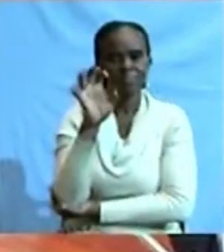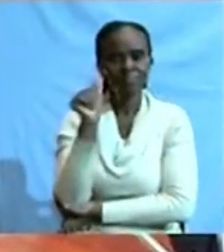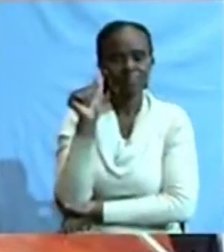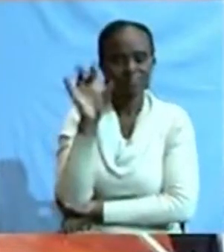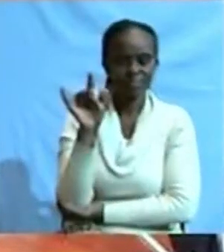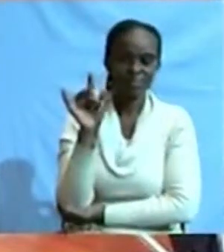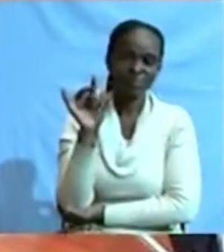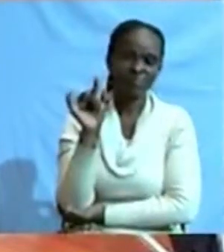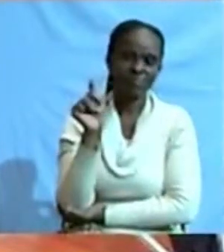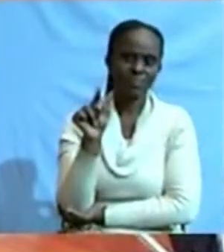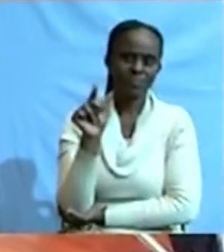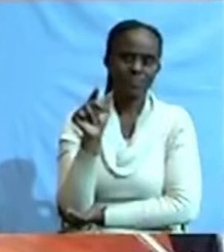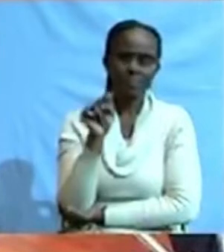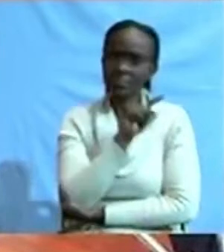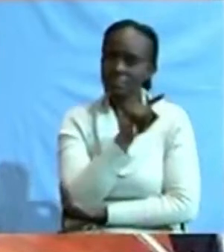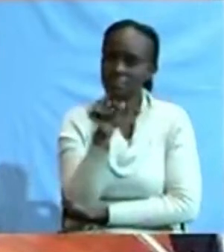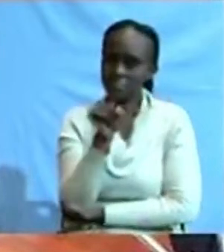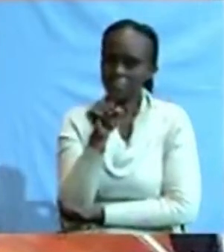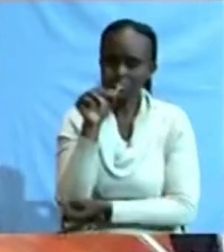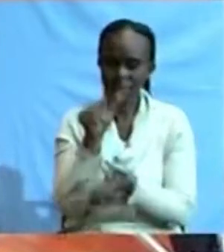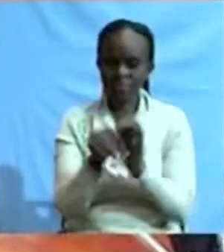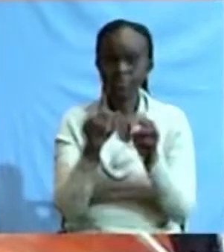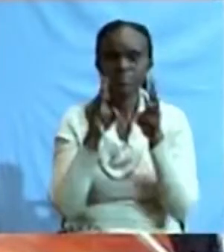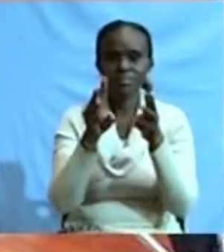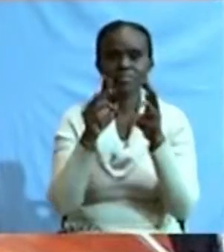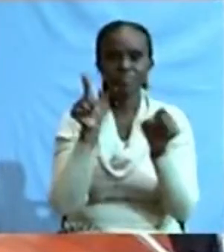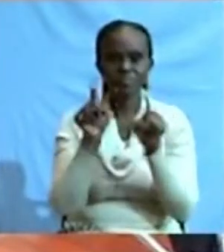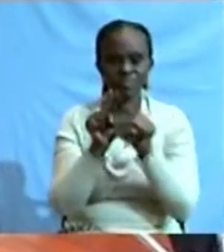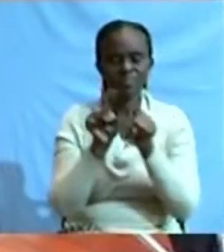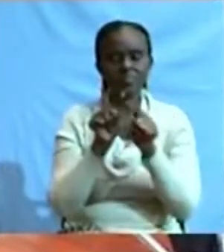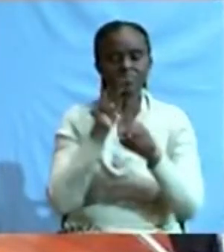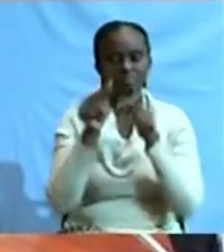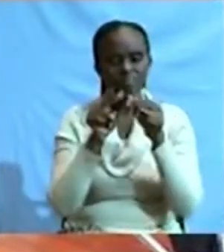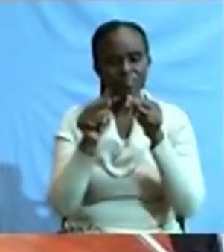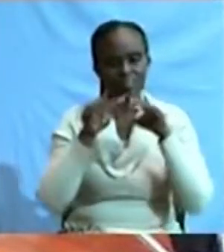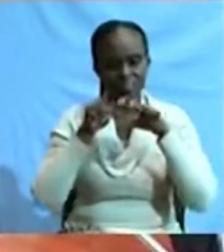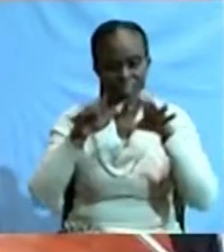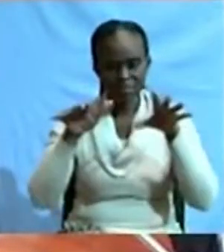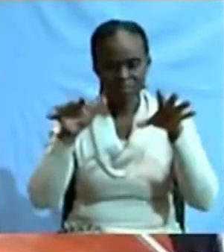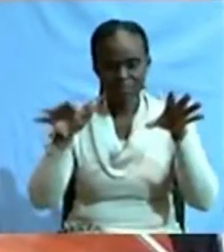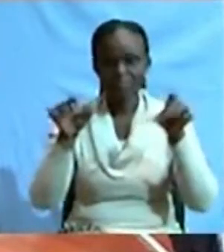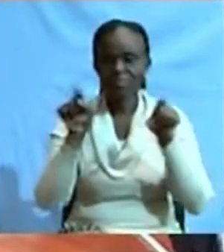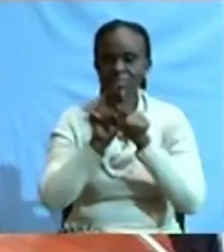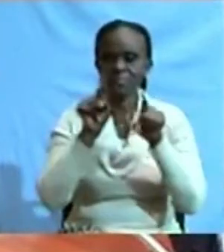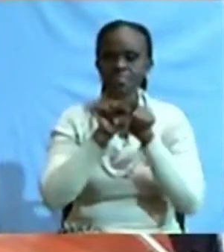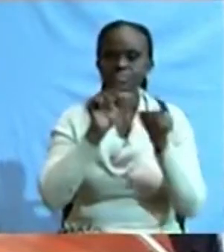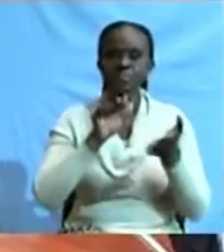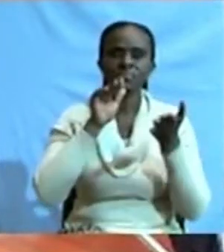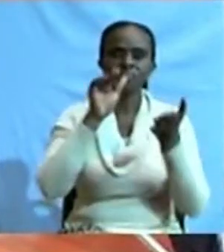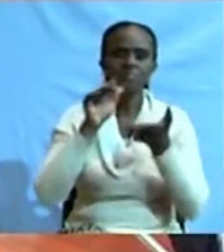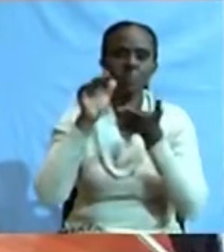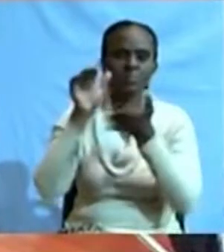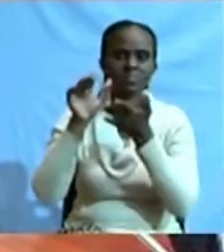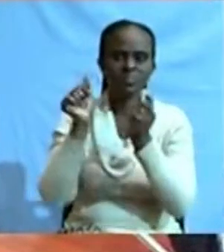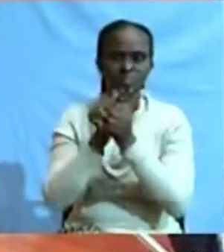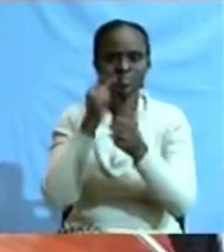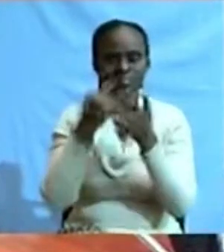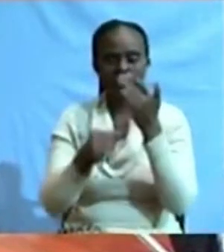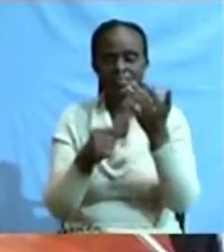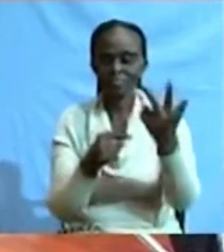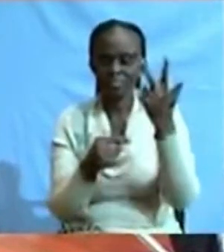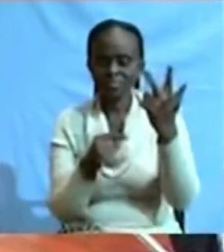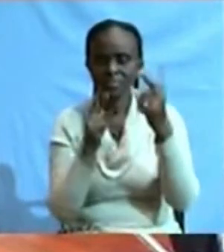244,518. This in essence meant thinly spreading the said allocation among the 3